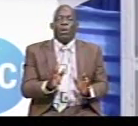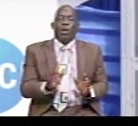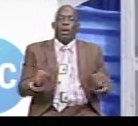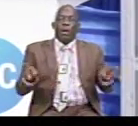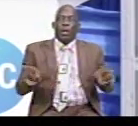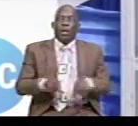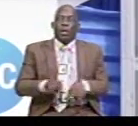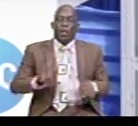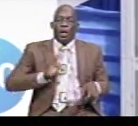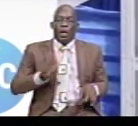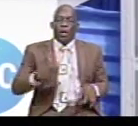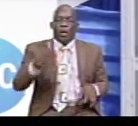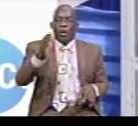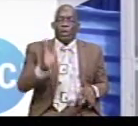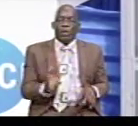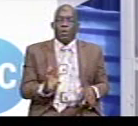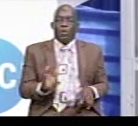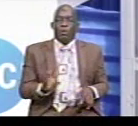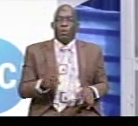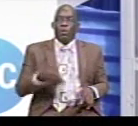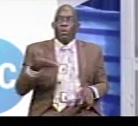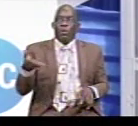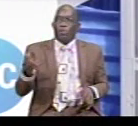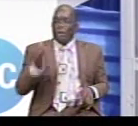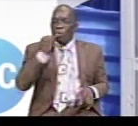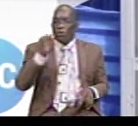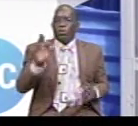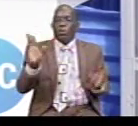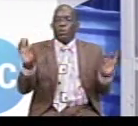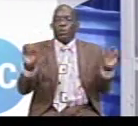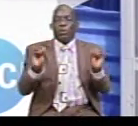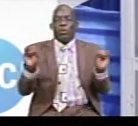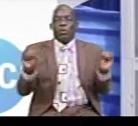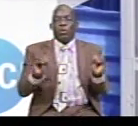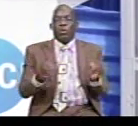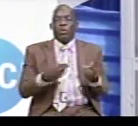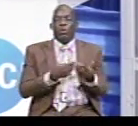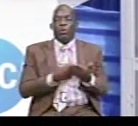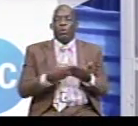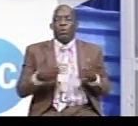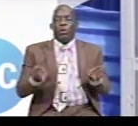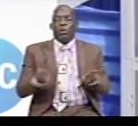In Jesus' name, we pray.